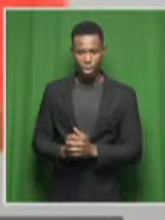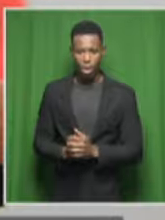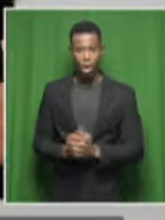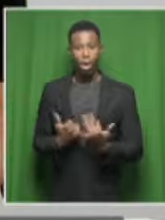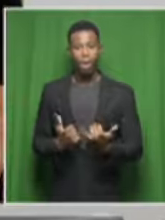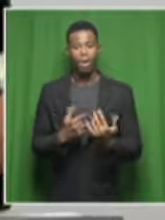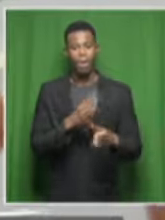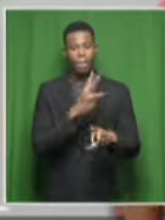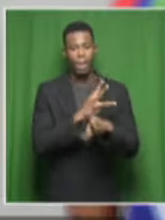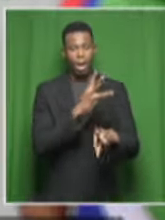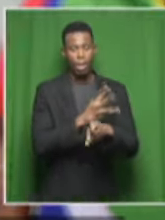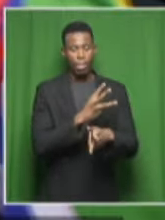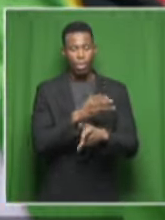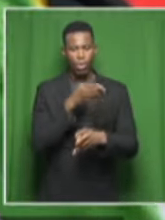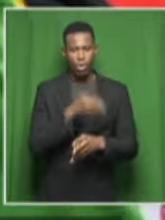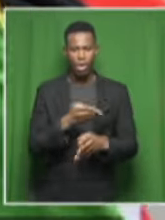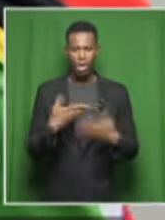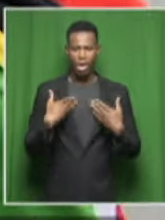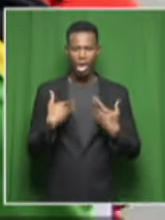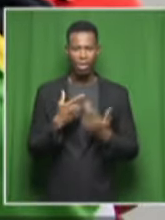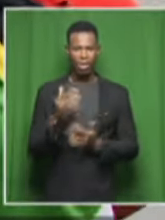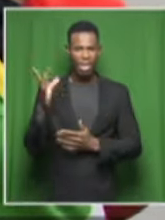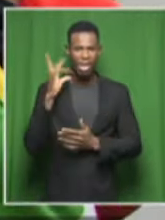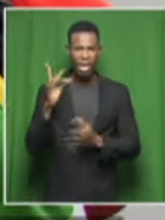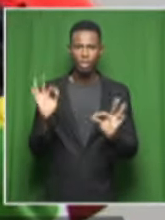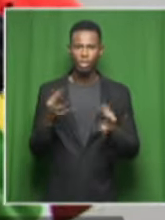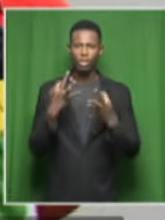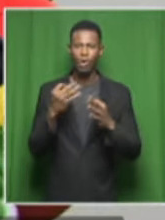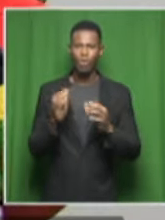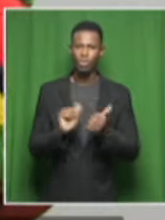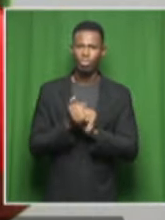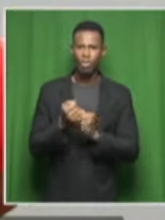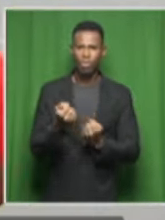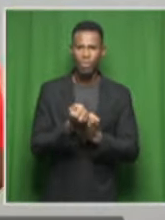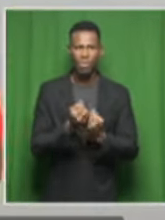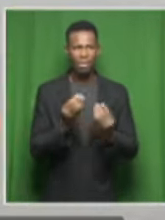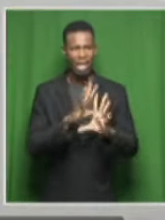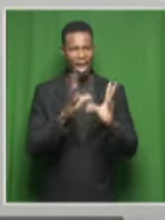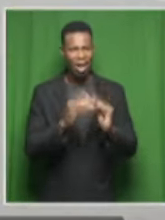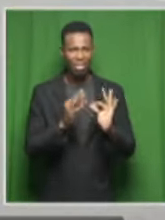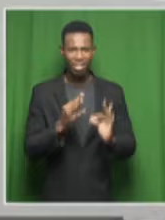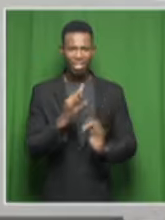are here, you're so excited. Yes, yes.